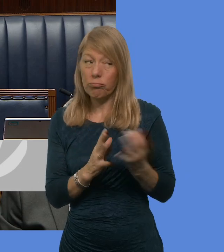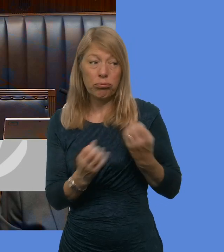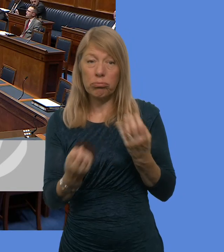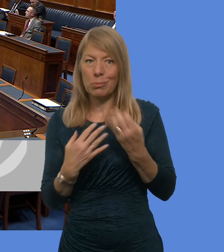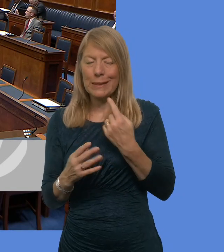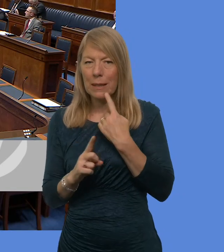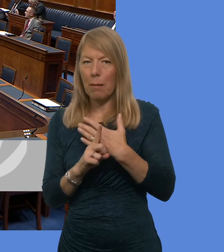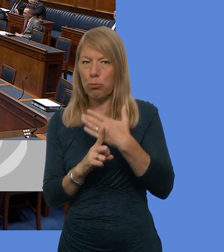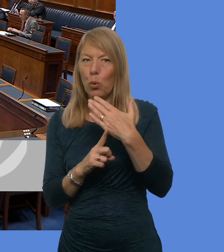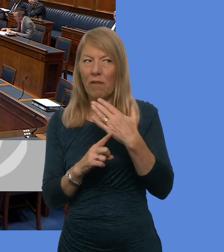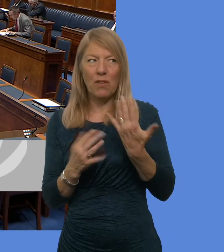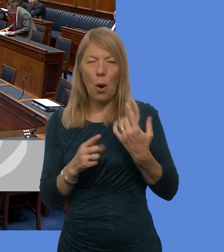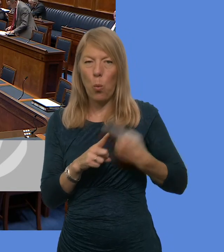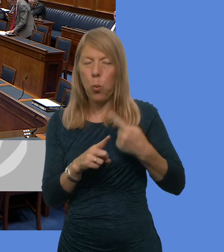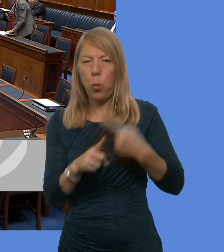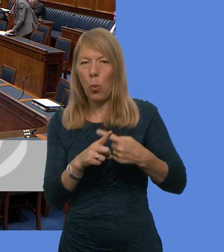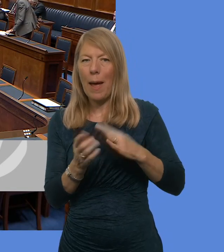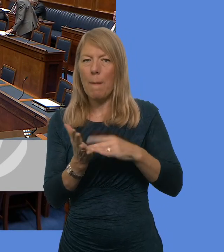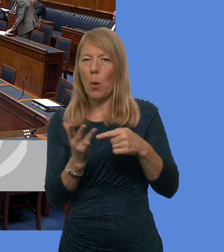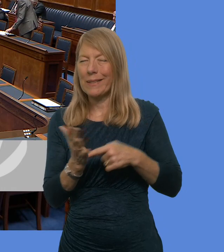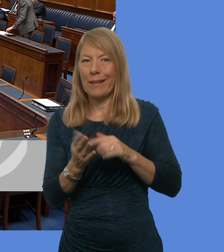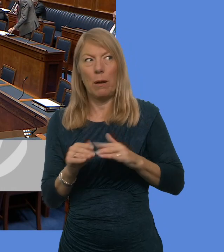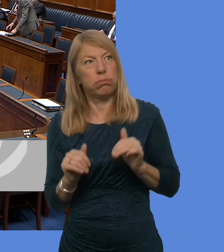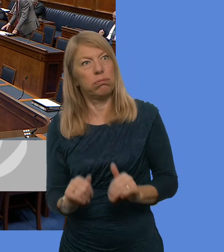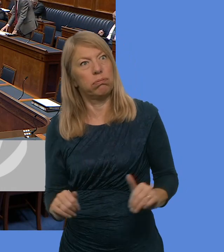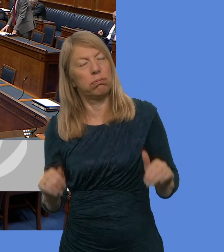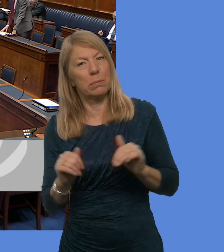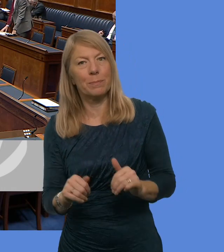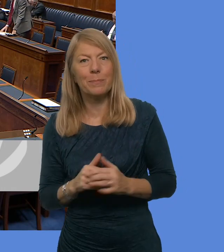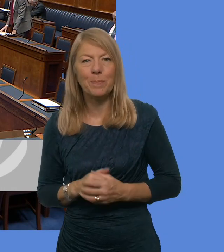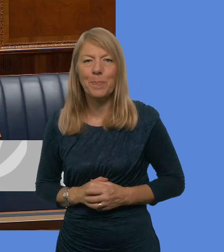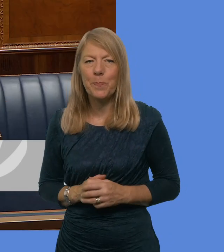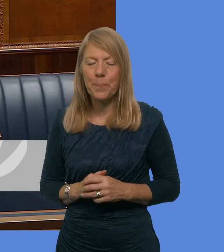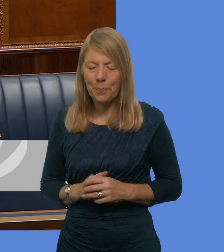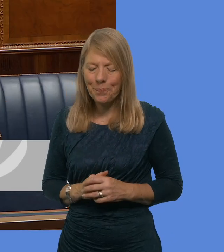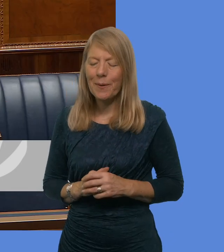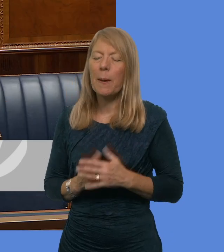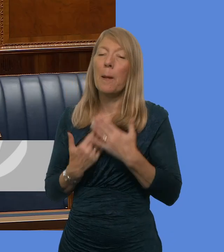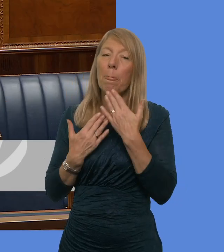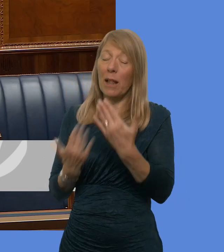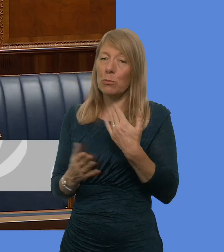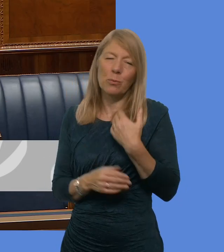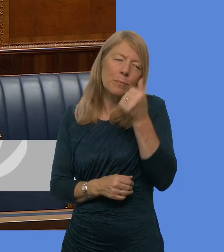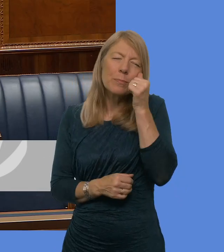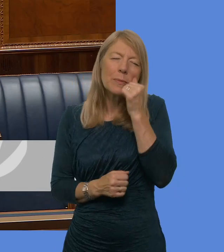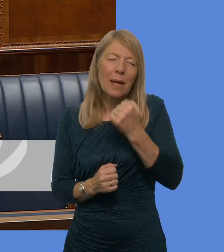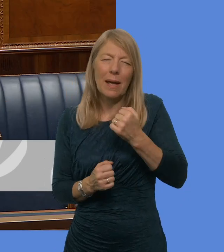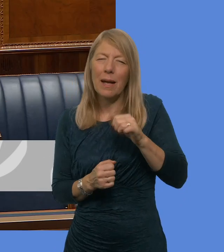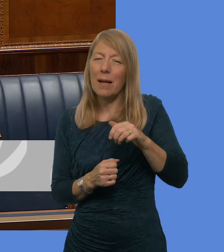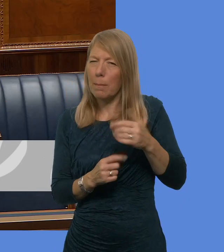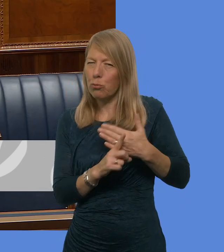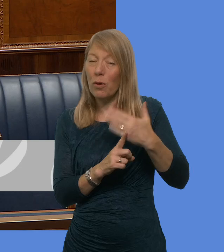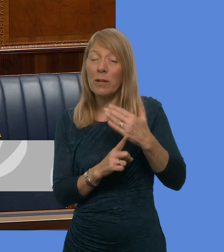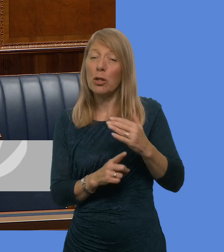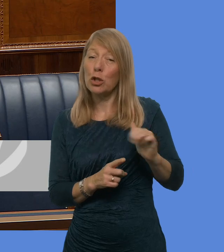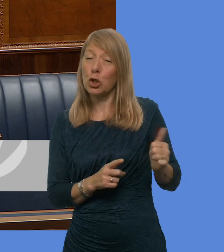board. Mr. Dunn. Thank you, and thank the Minister for that. I do appreciate progress has been made. Certainly my own local centre in Newton Orange is